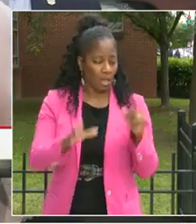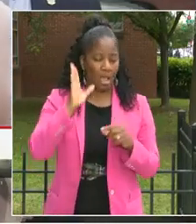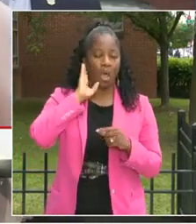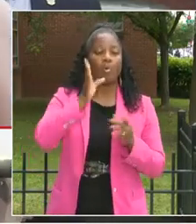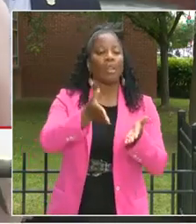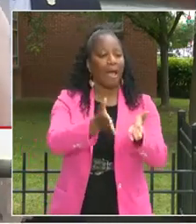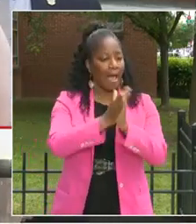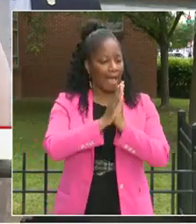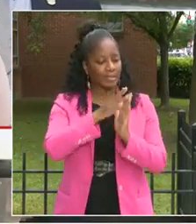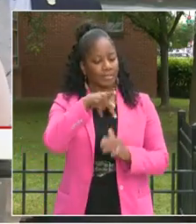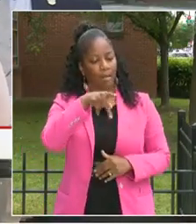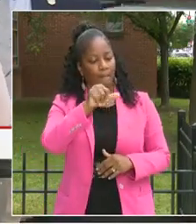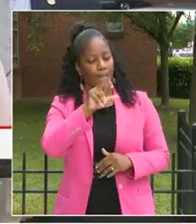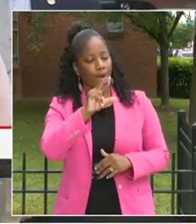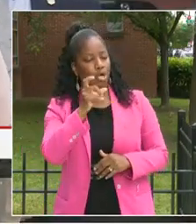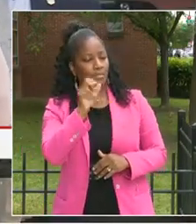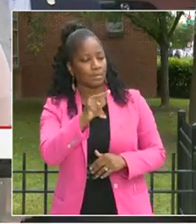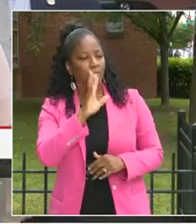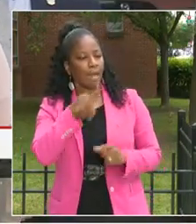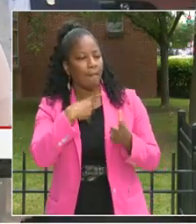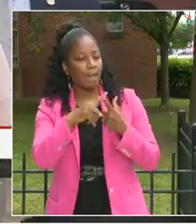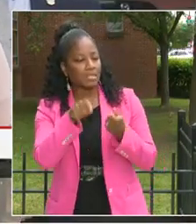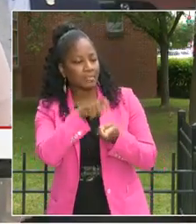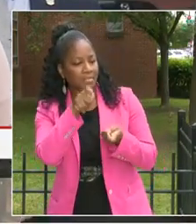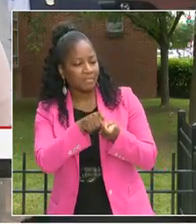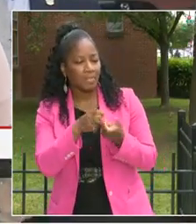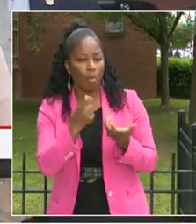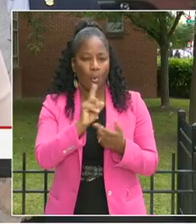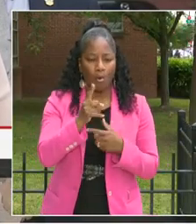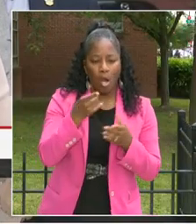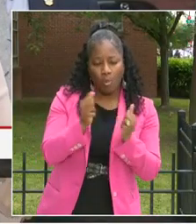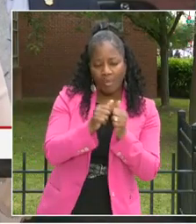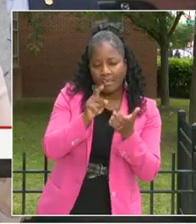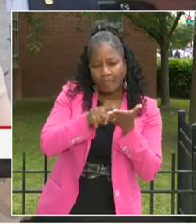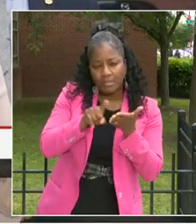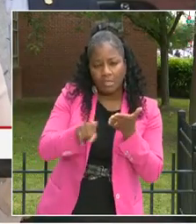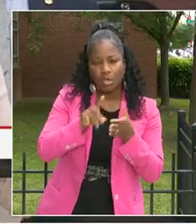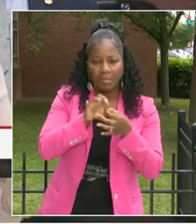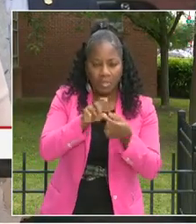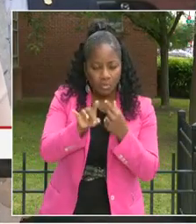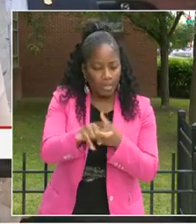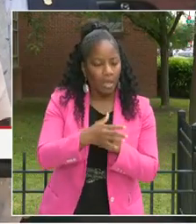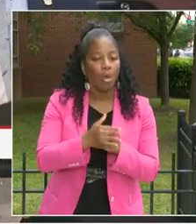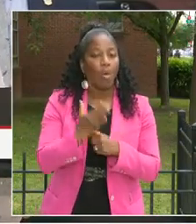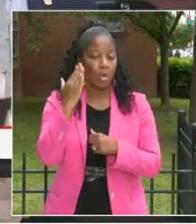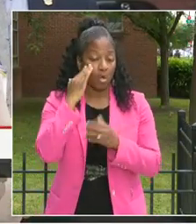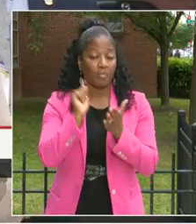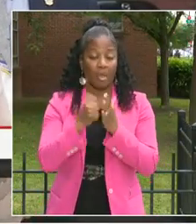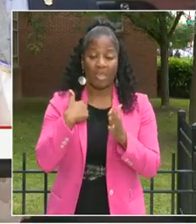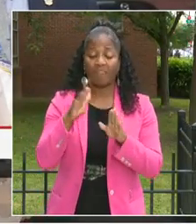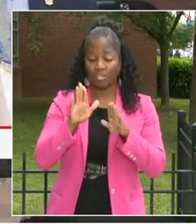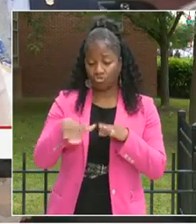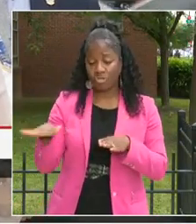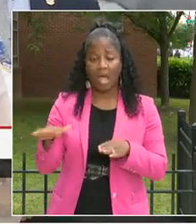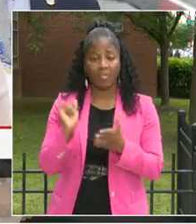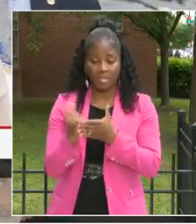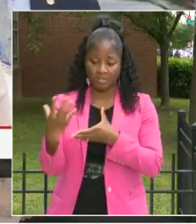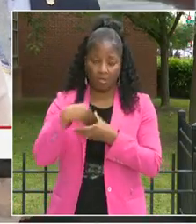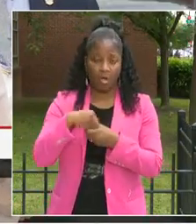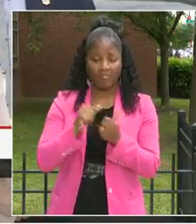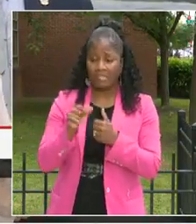ask Parsons to talk about the specifics and where we are with the investigation. What we know is that we have a child